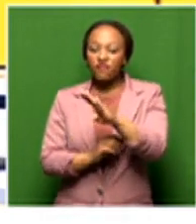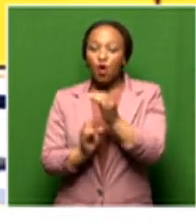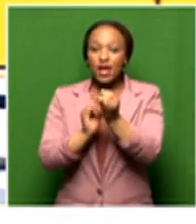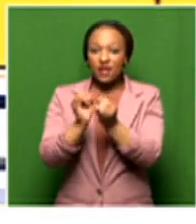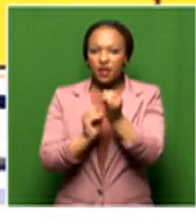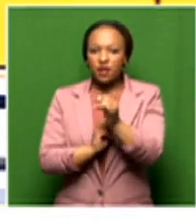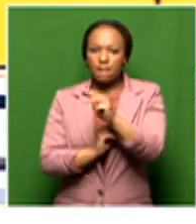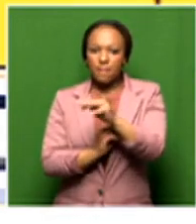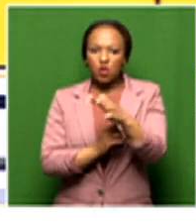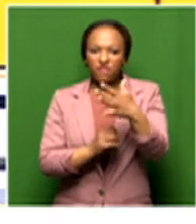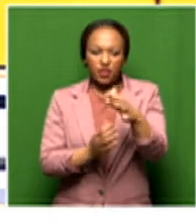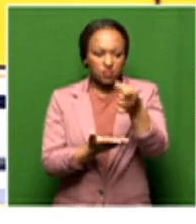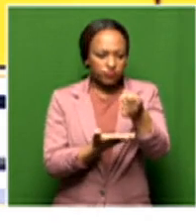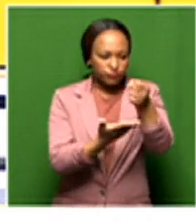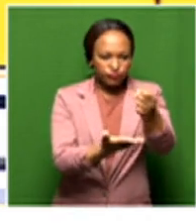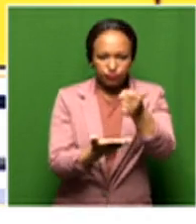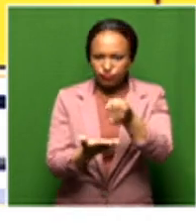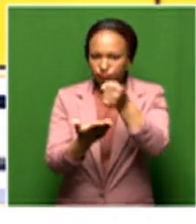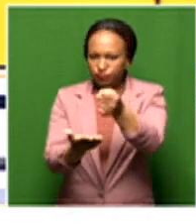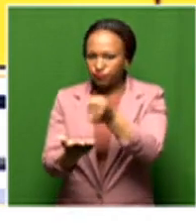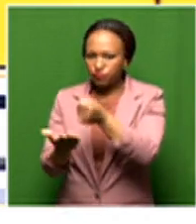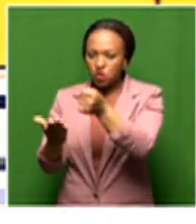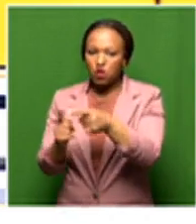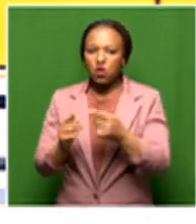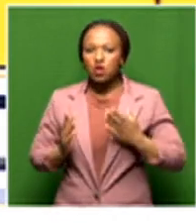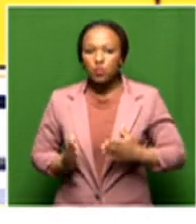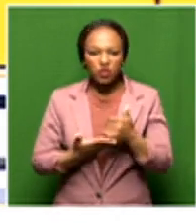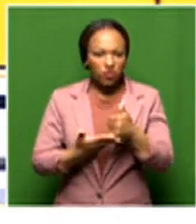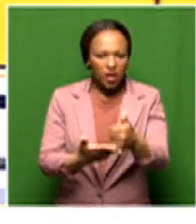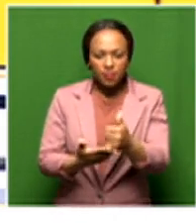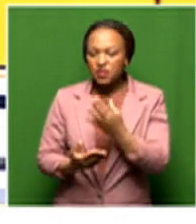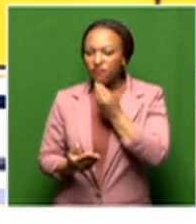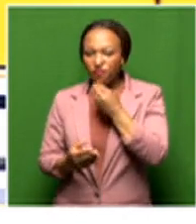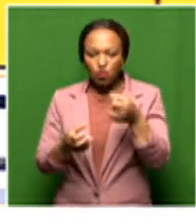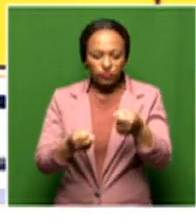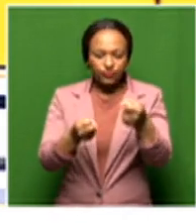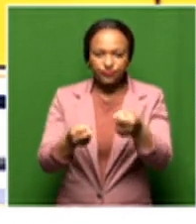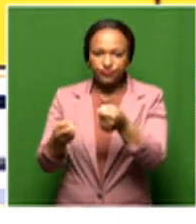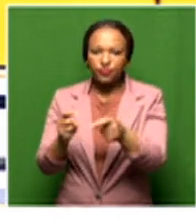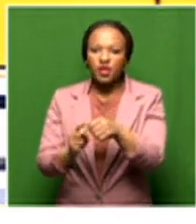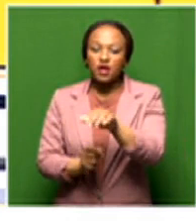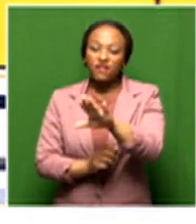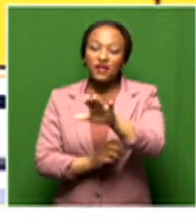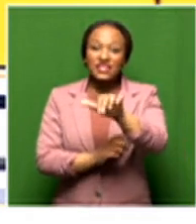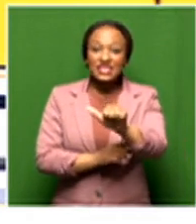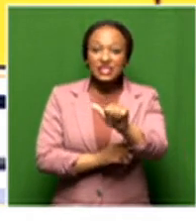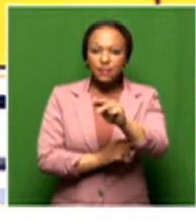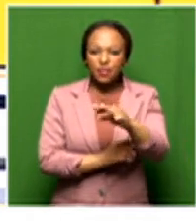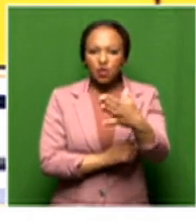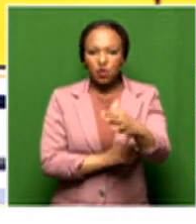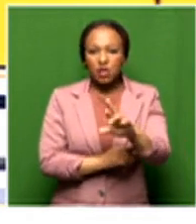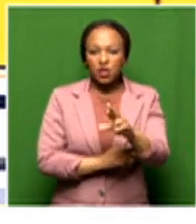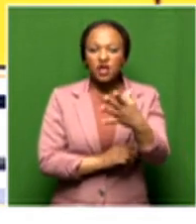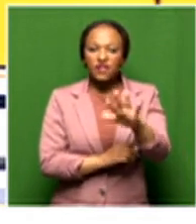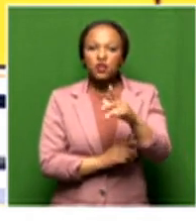411 million rand has been disbursed for humanitarian needs such as food relief, while 56 million rand is used for advocacy